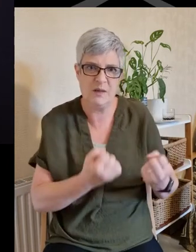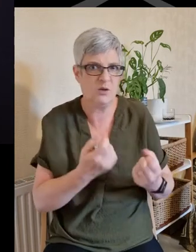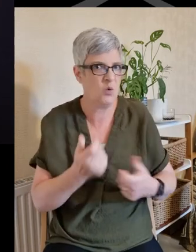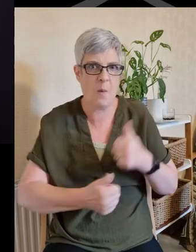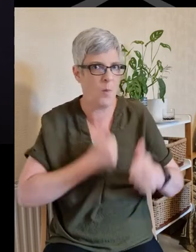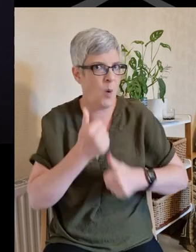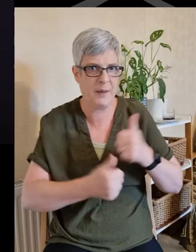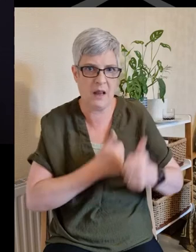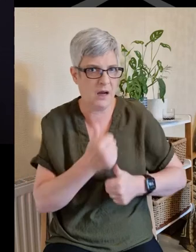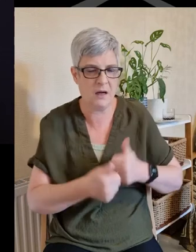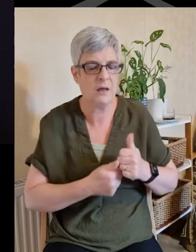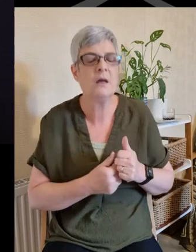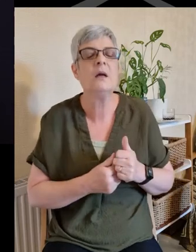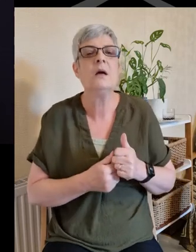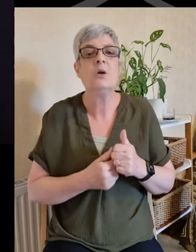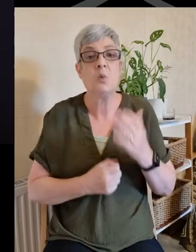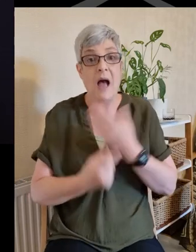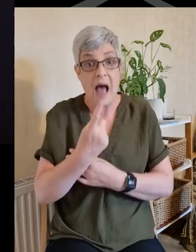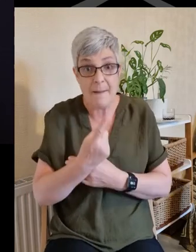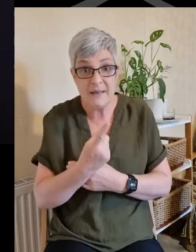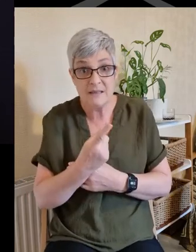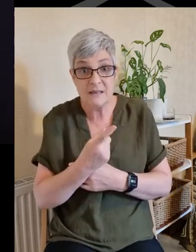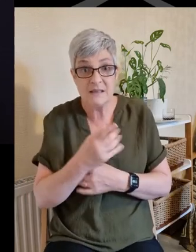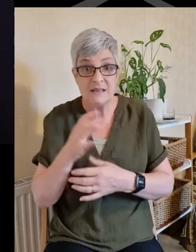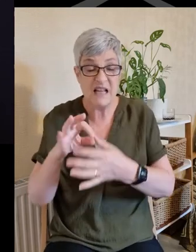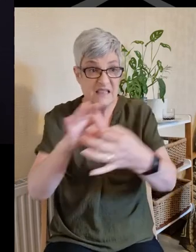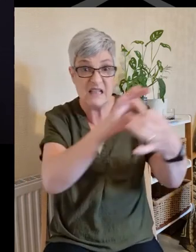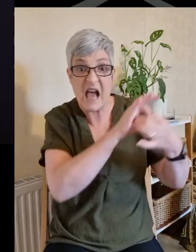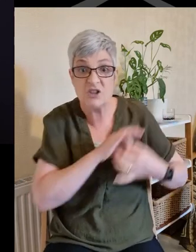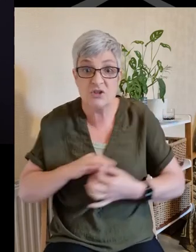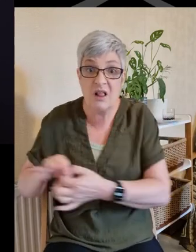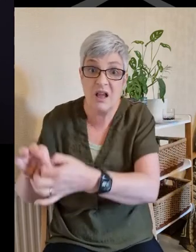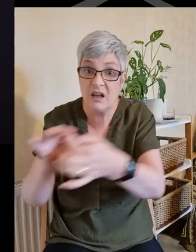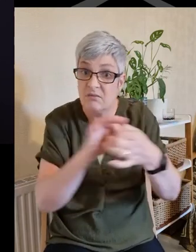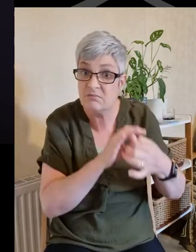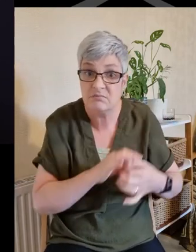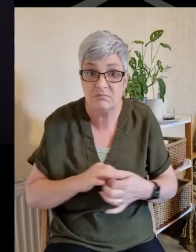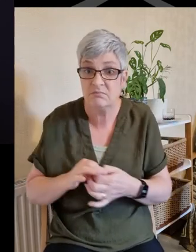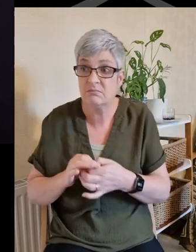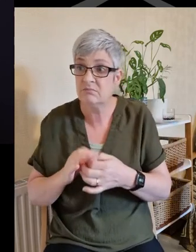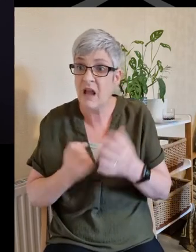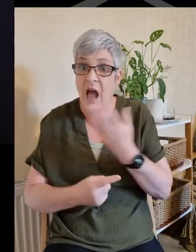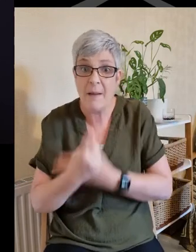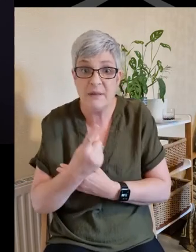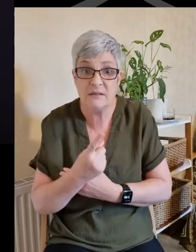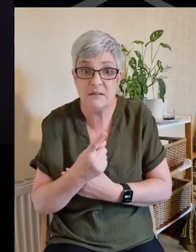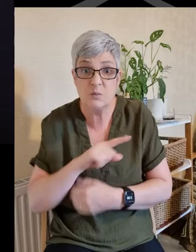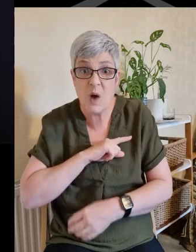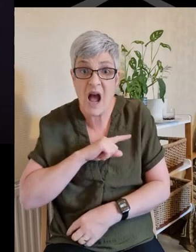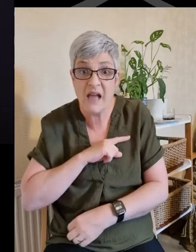Whatever takes place on the international arena can only do so under the sovereign will of God.